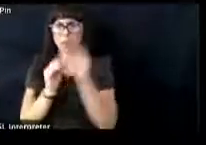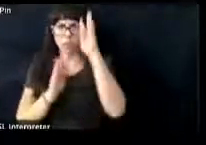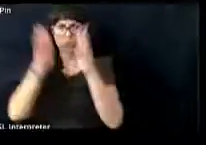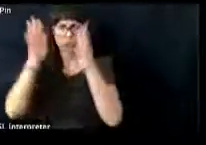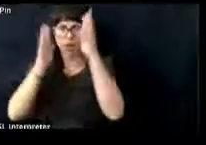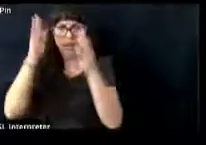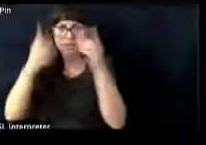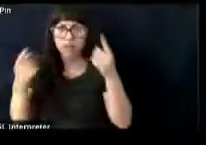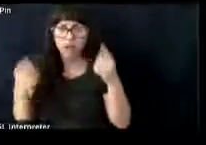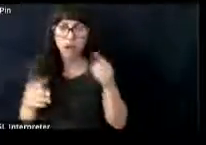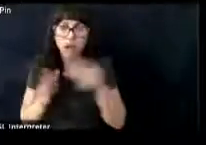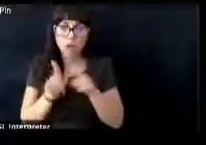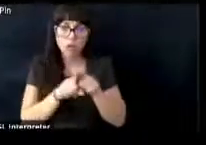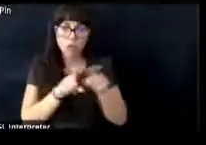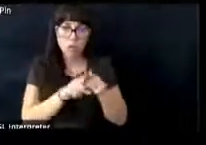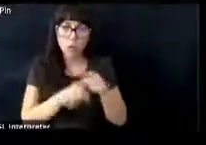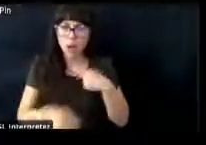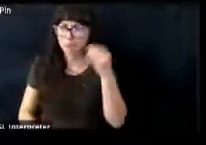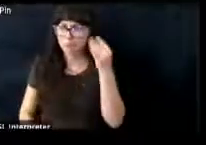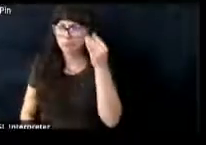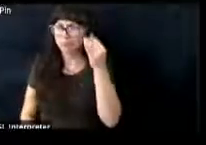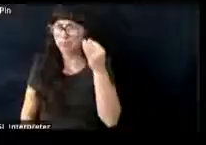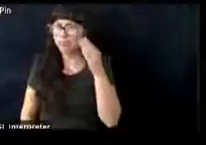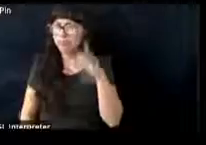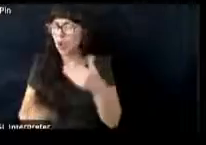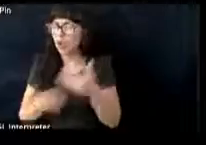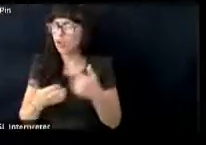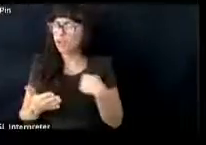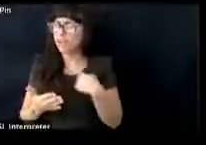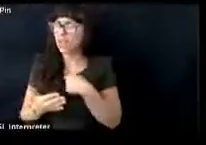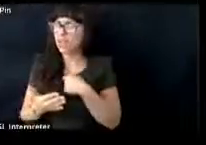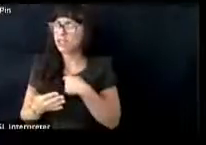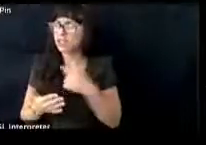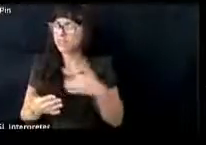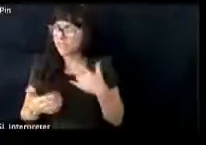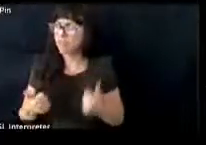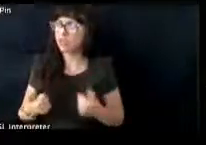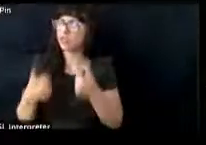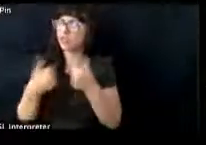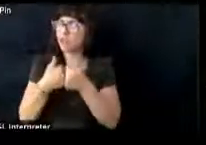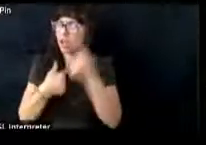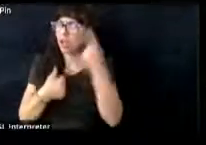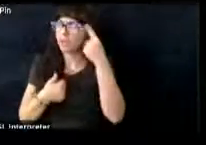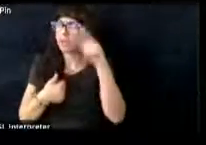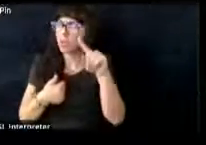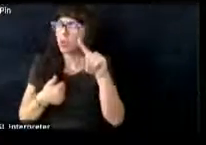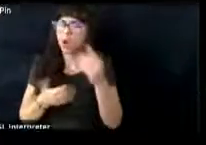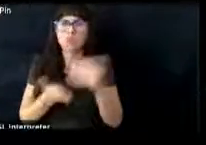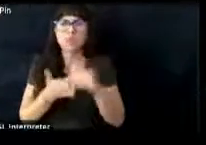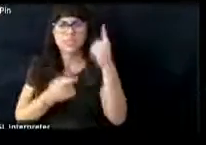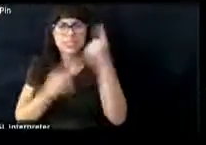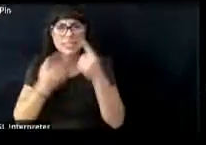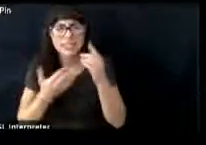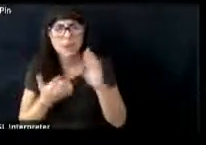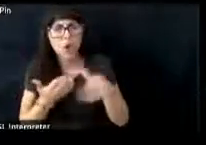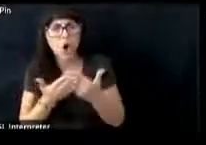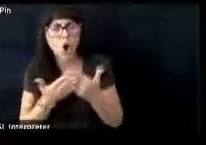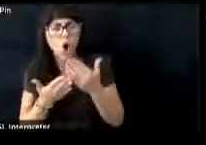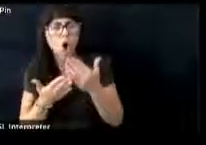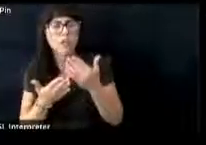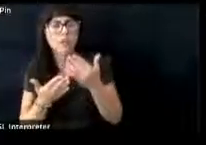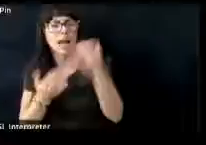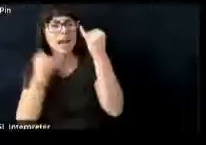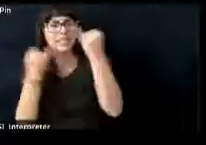I think we were all challenged to reconsider our ideas of community and